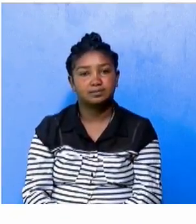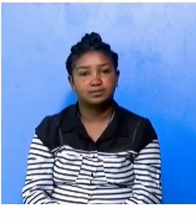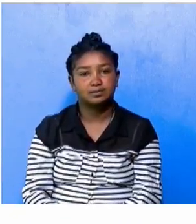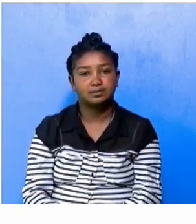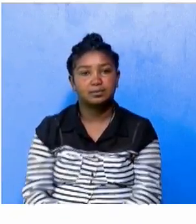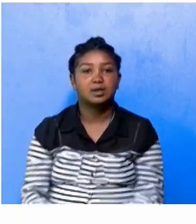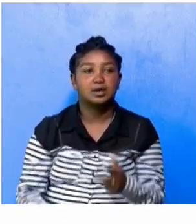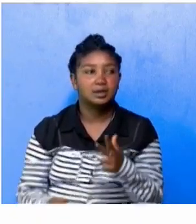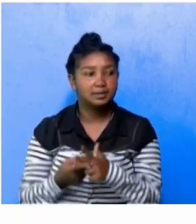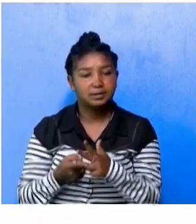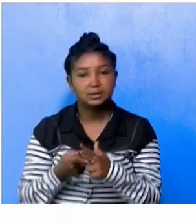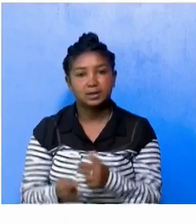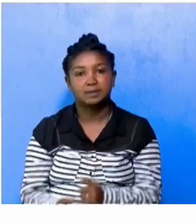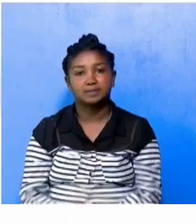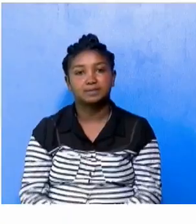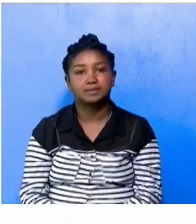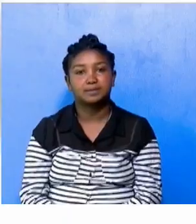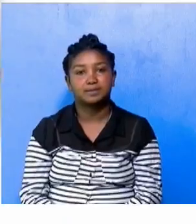Number 3.